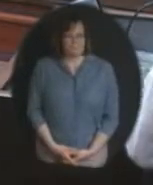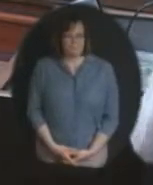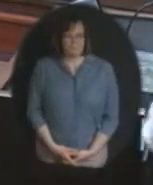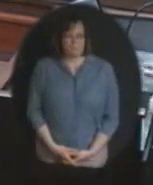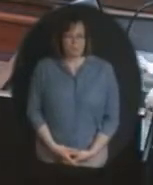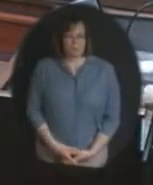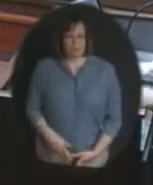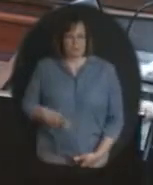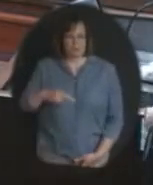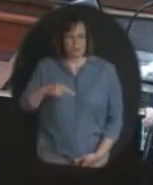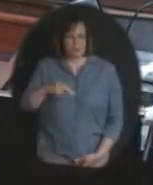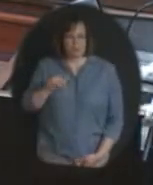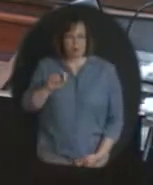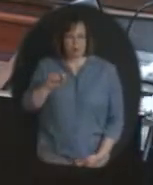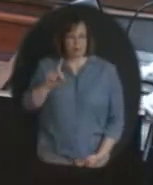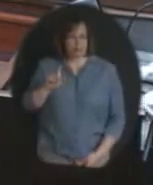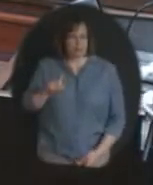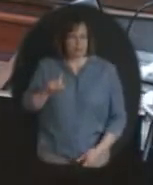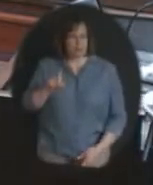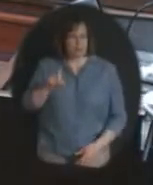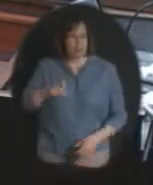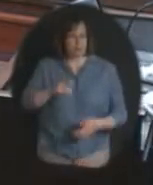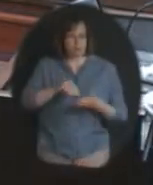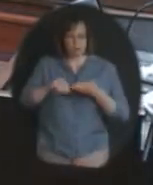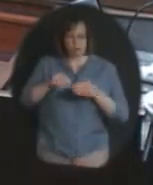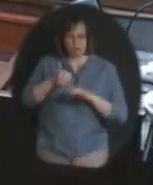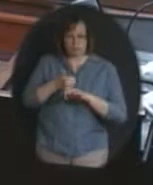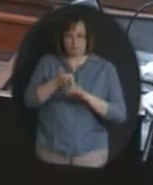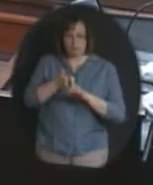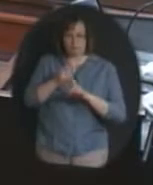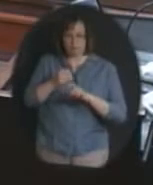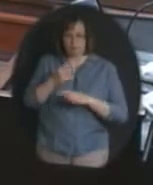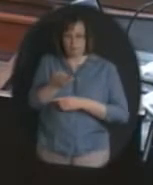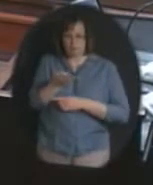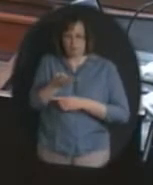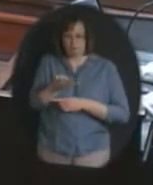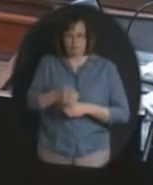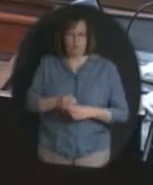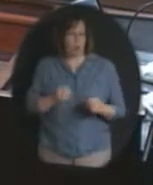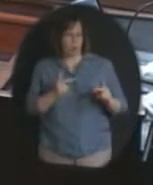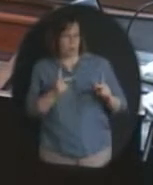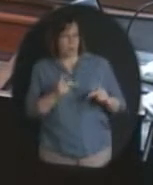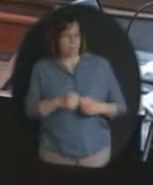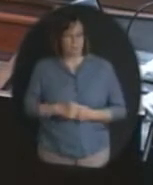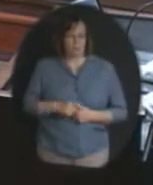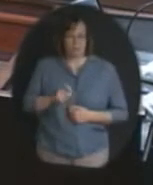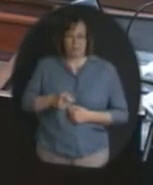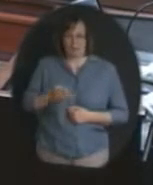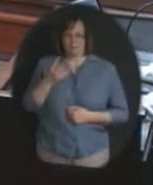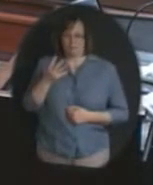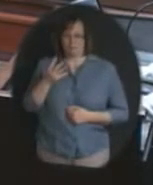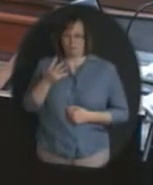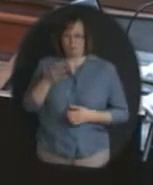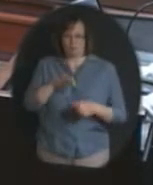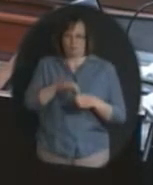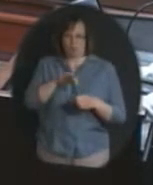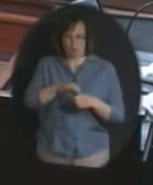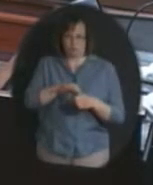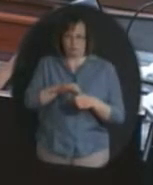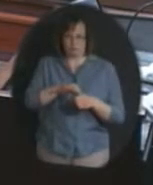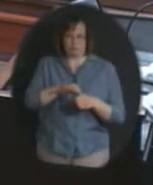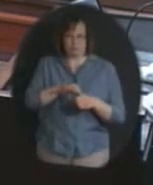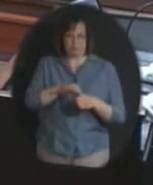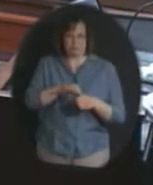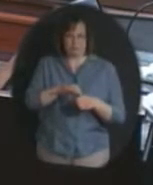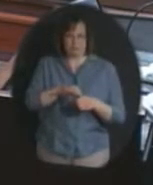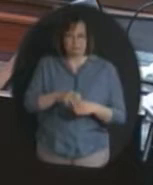Mr. Poland has had to excuse himself, so it'll just be the four of you. Okay. Well, we need four votes, guys. So let's see